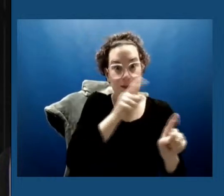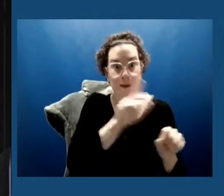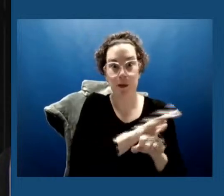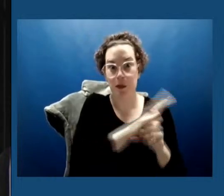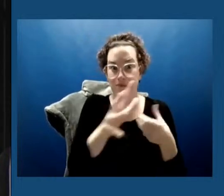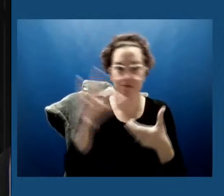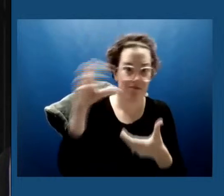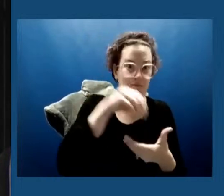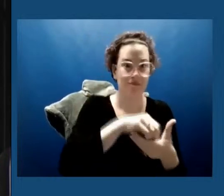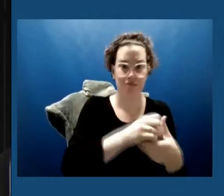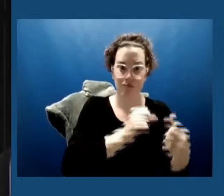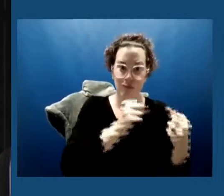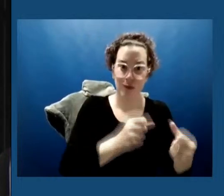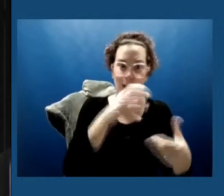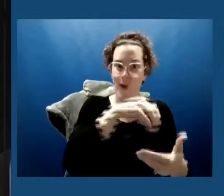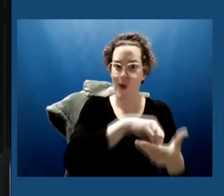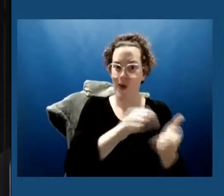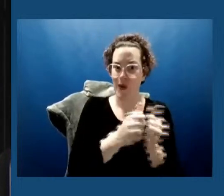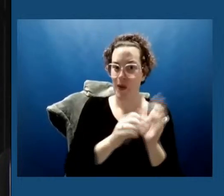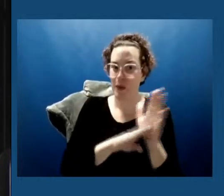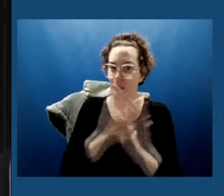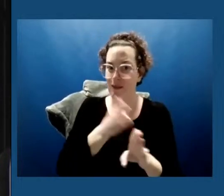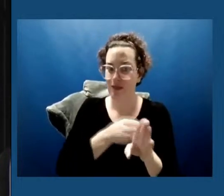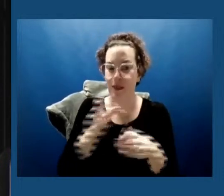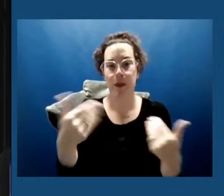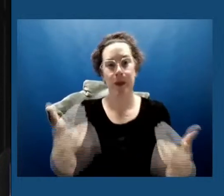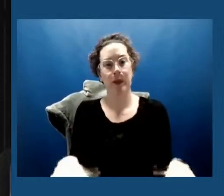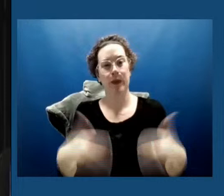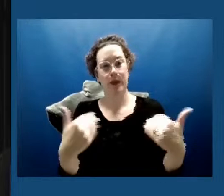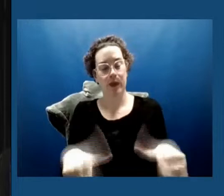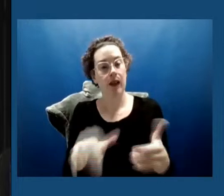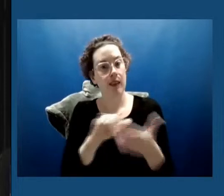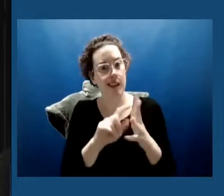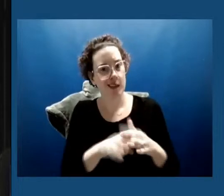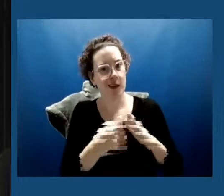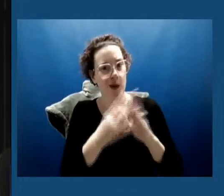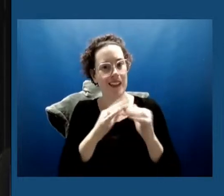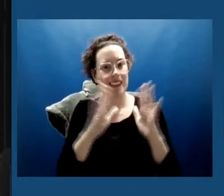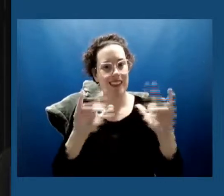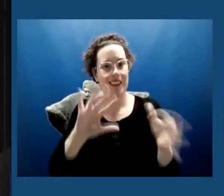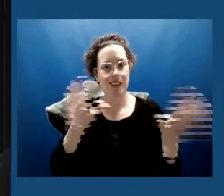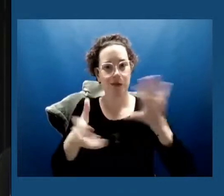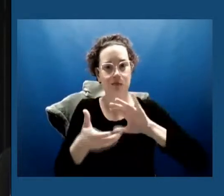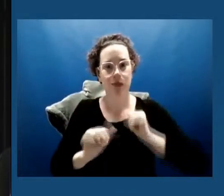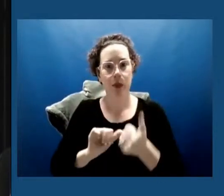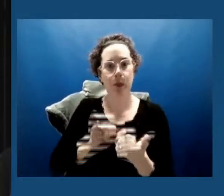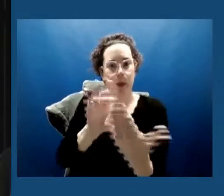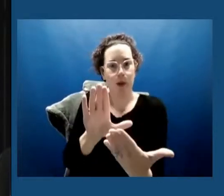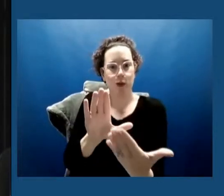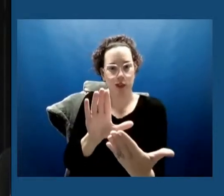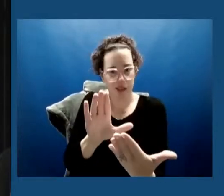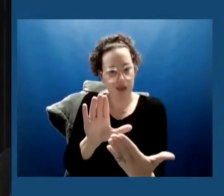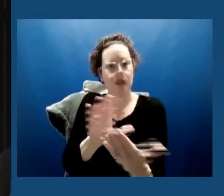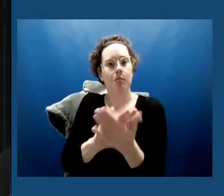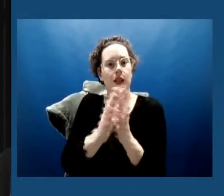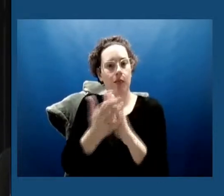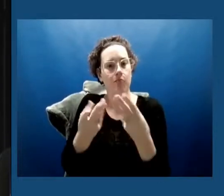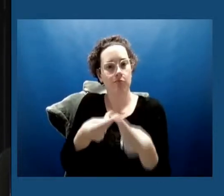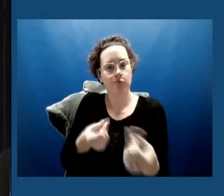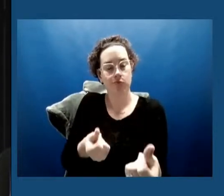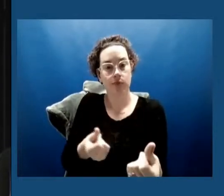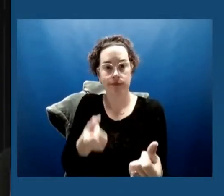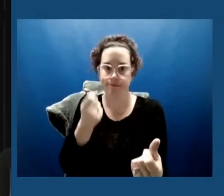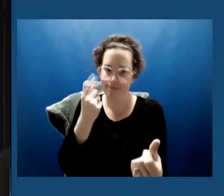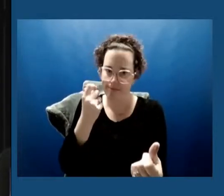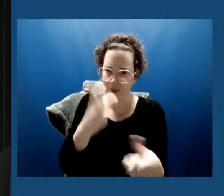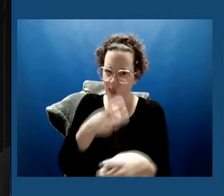the professional development. So we started with that kind of systems approach and those kind of things. Now, the harder question